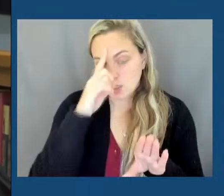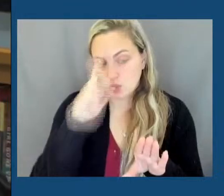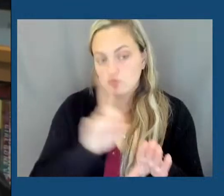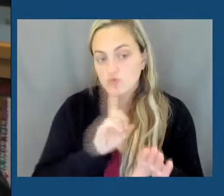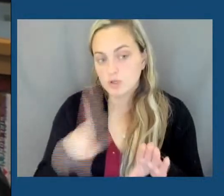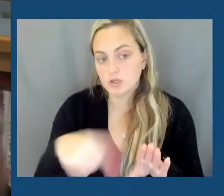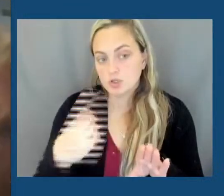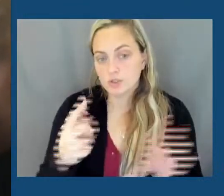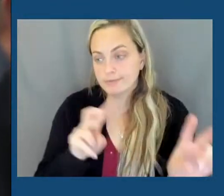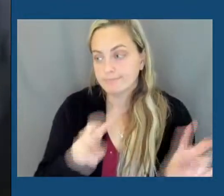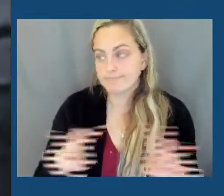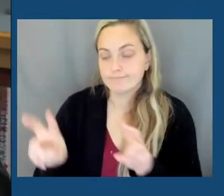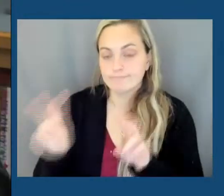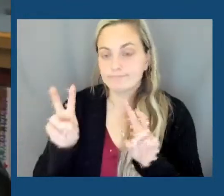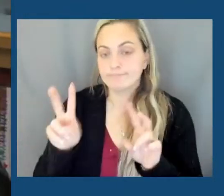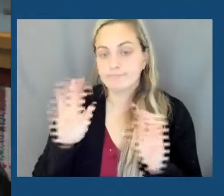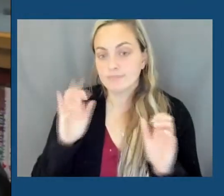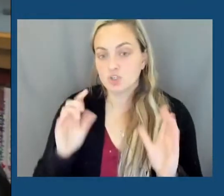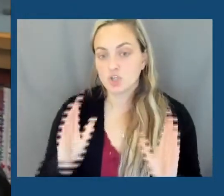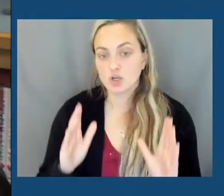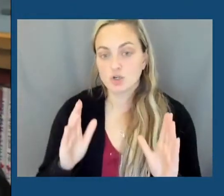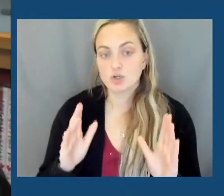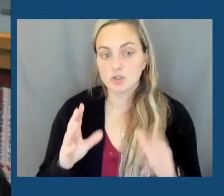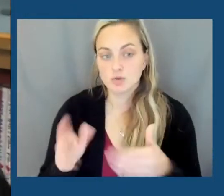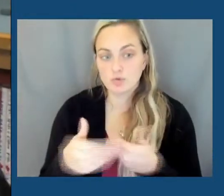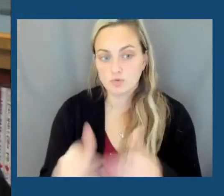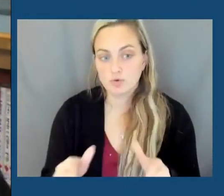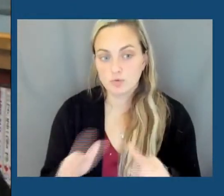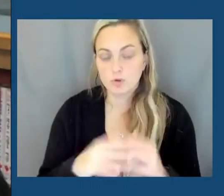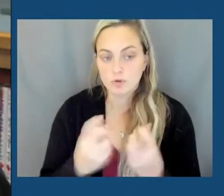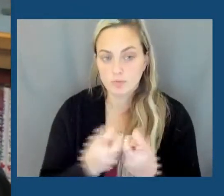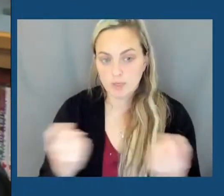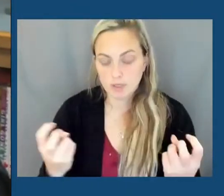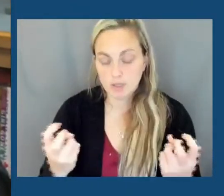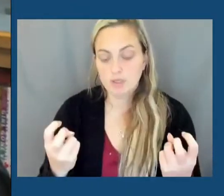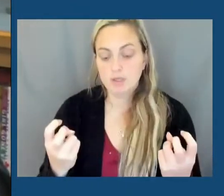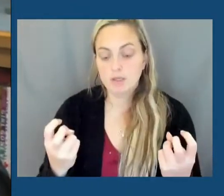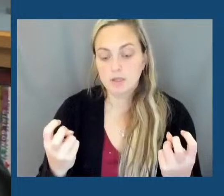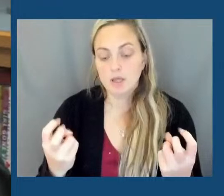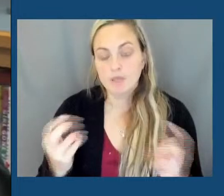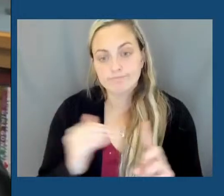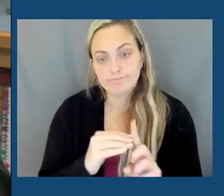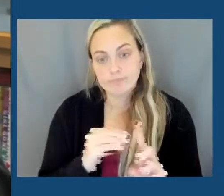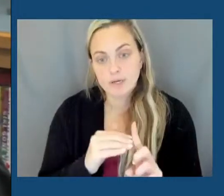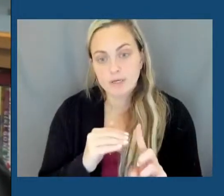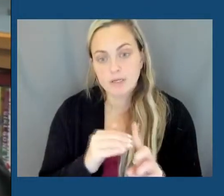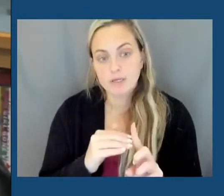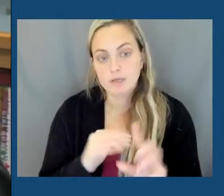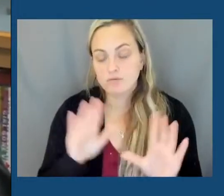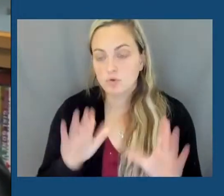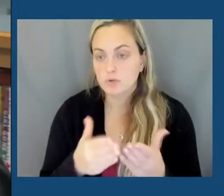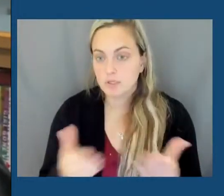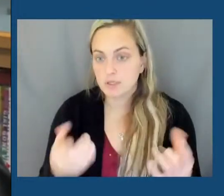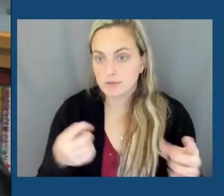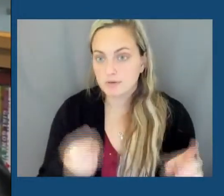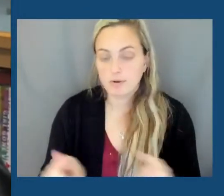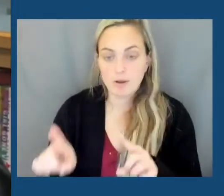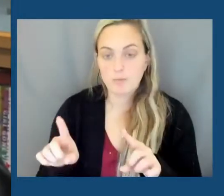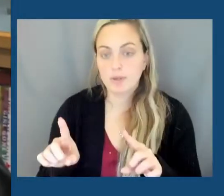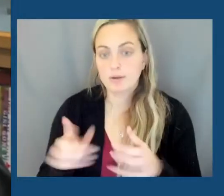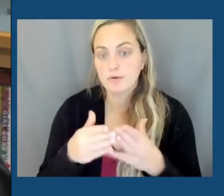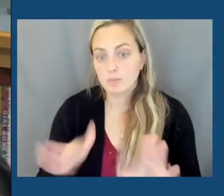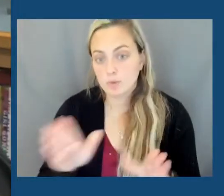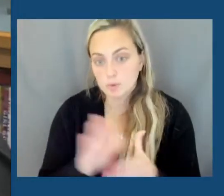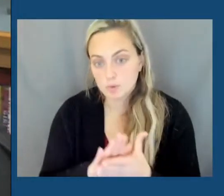looking around at the educators in the room and on this panel, and I'm reminded of the great things that are happening in our public